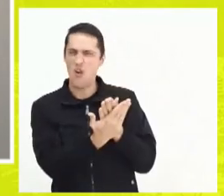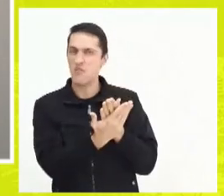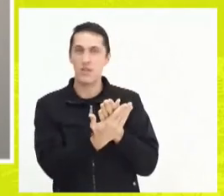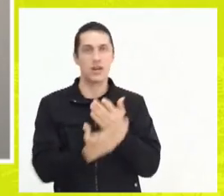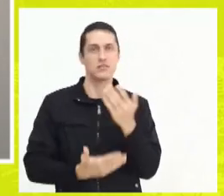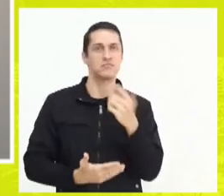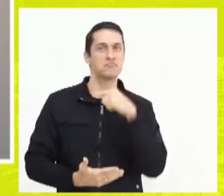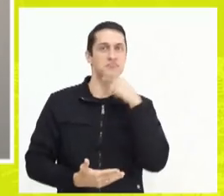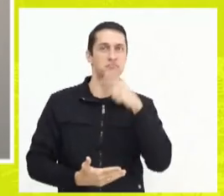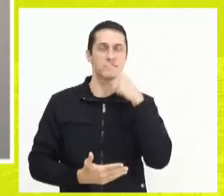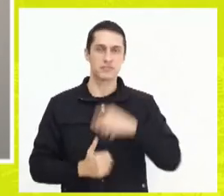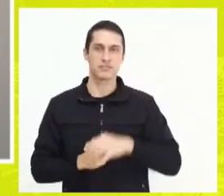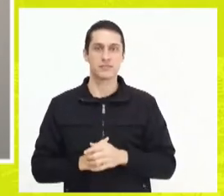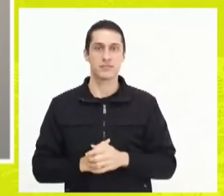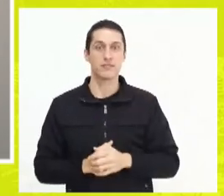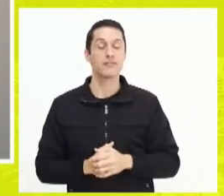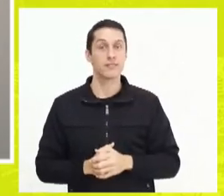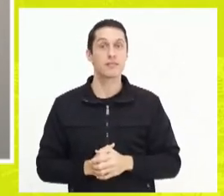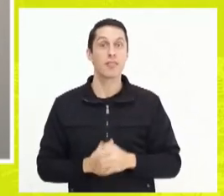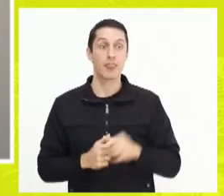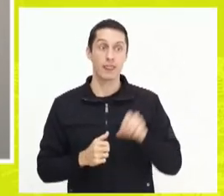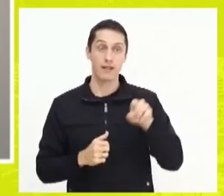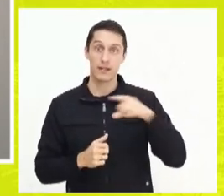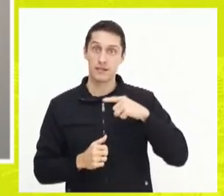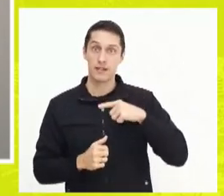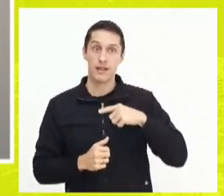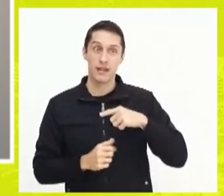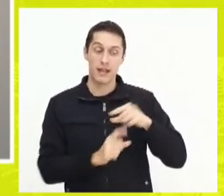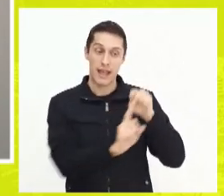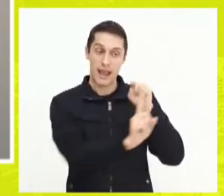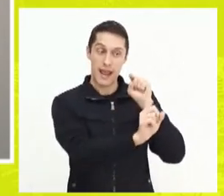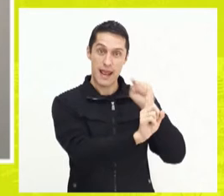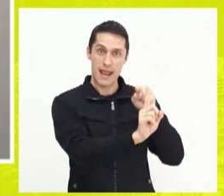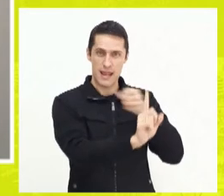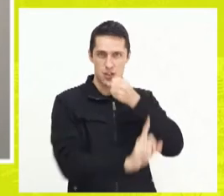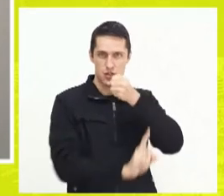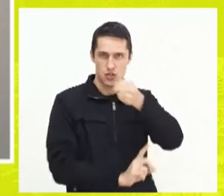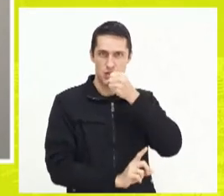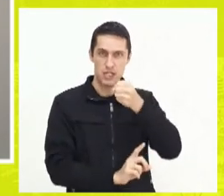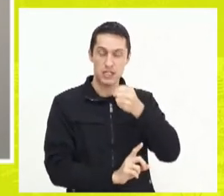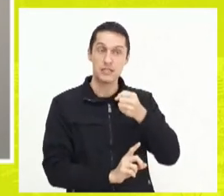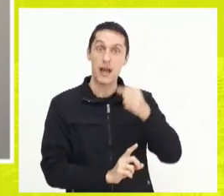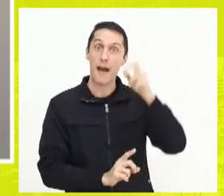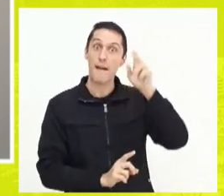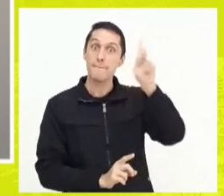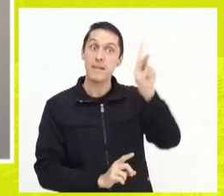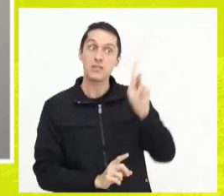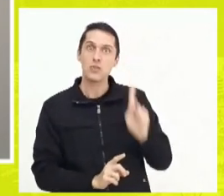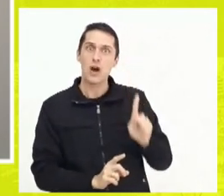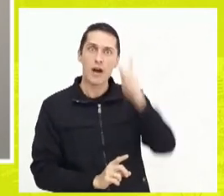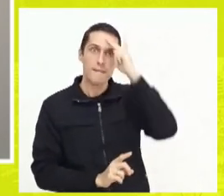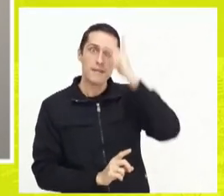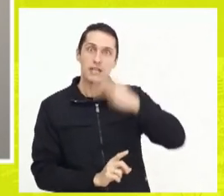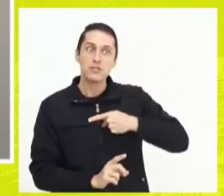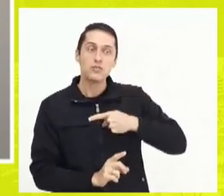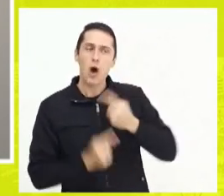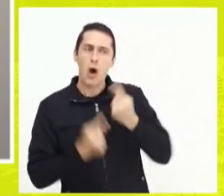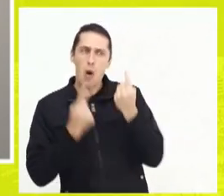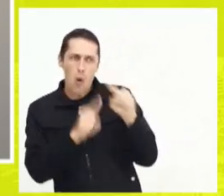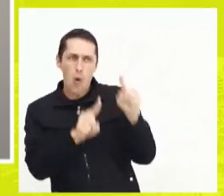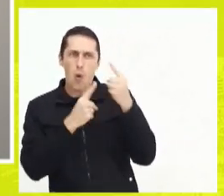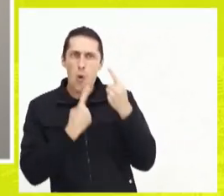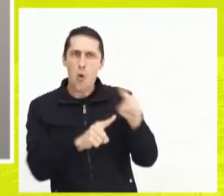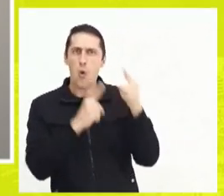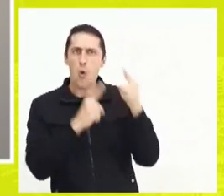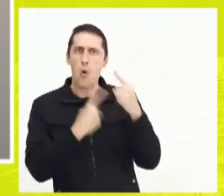the individual the journalist is attacked in the personal level the vehicles are attacked and and how is this